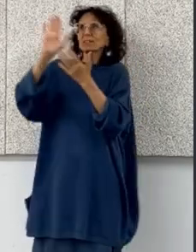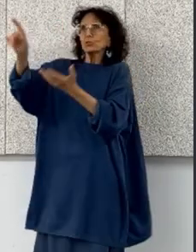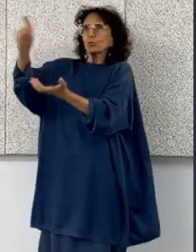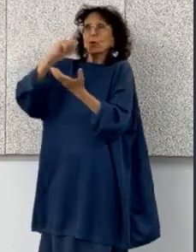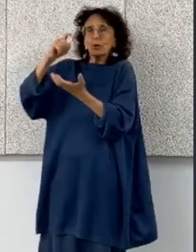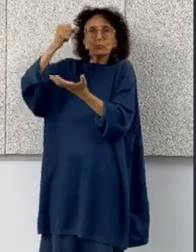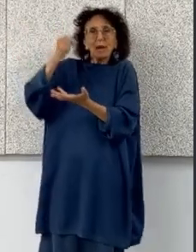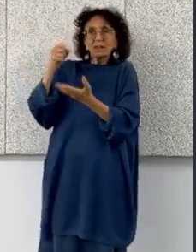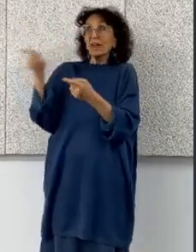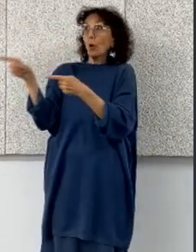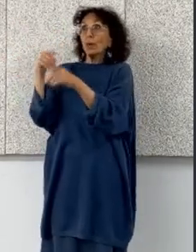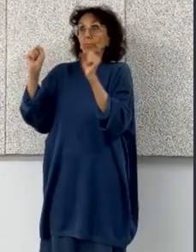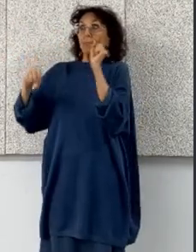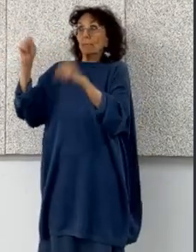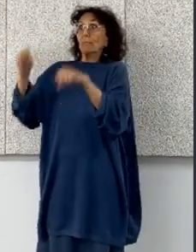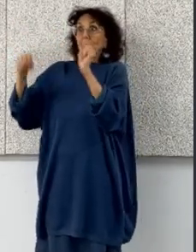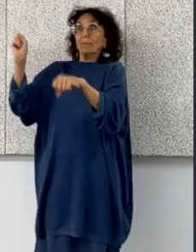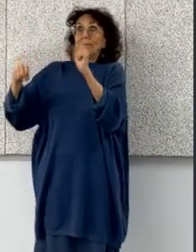Mm-hmm.